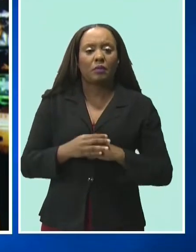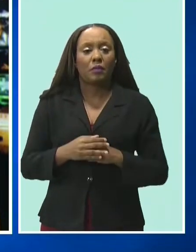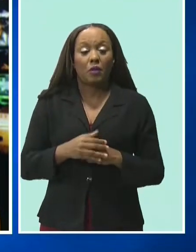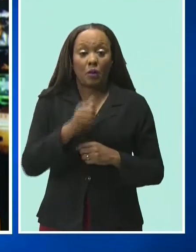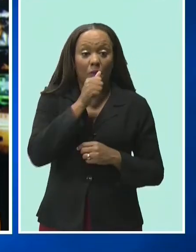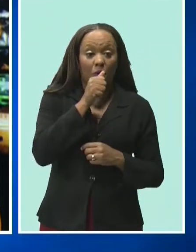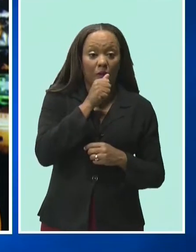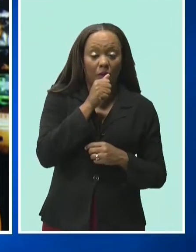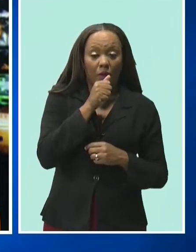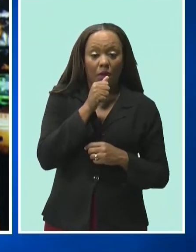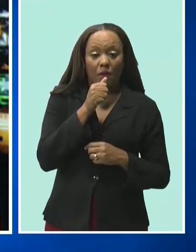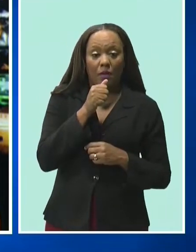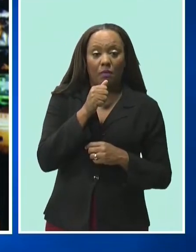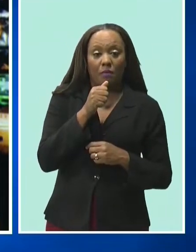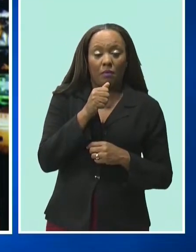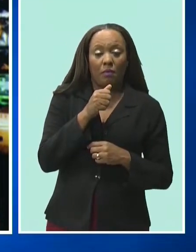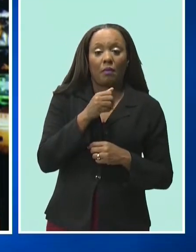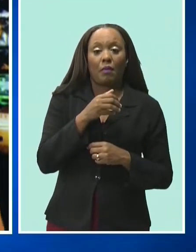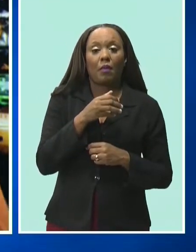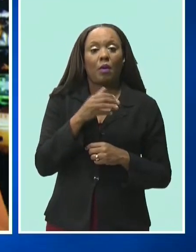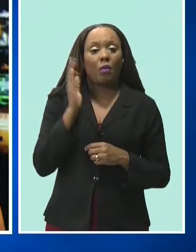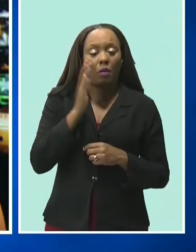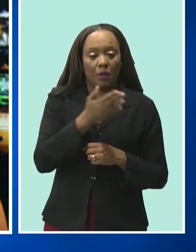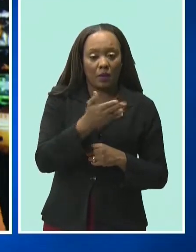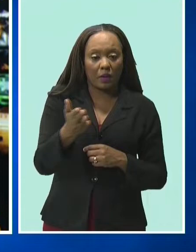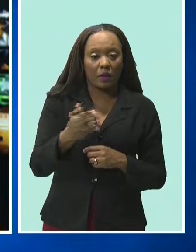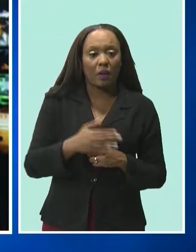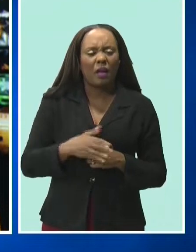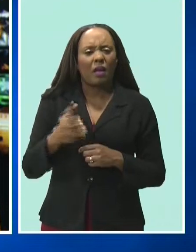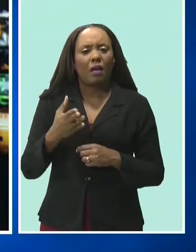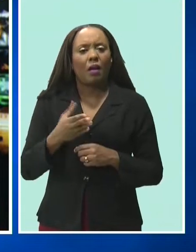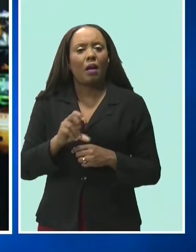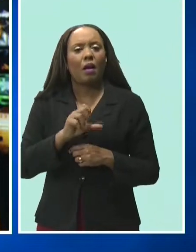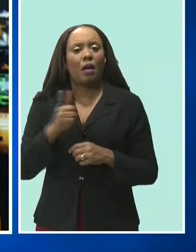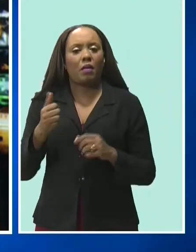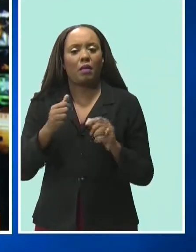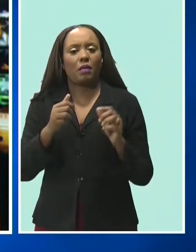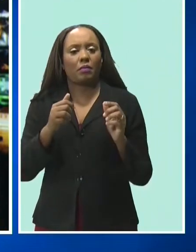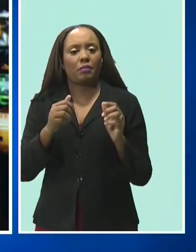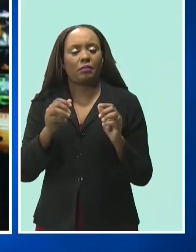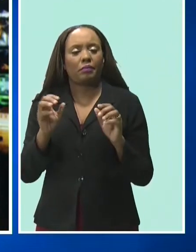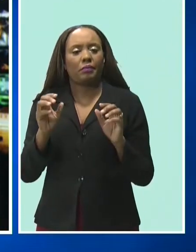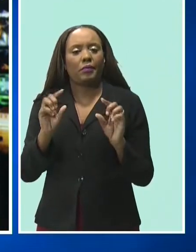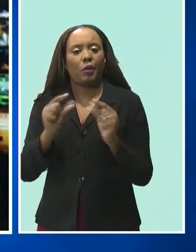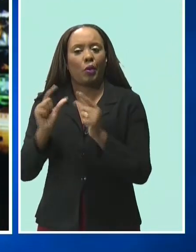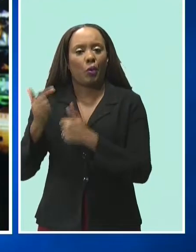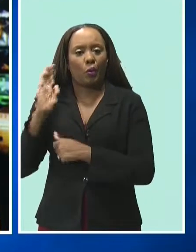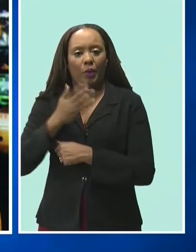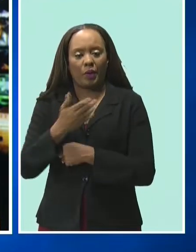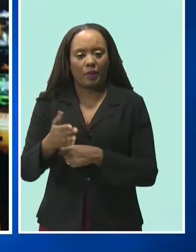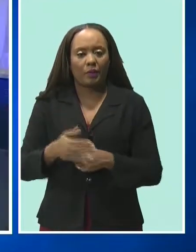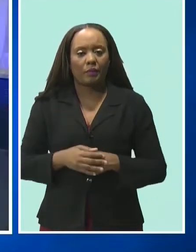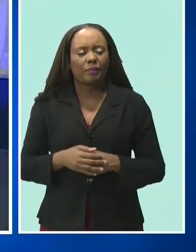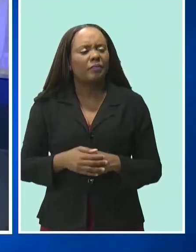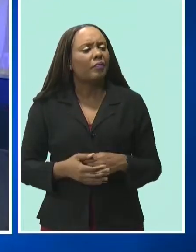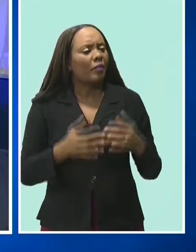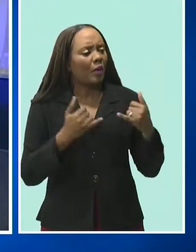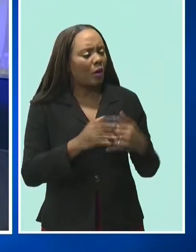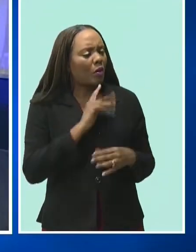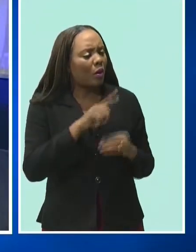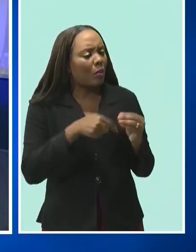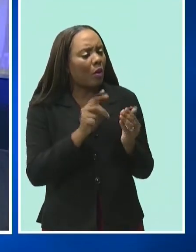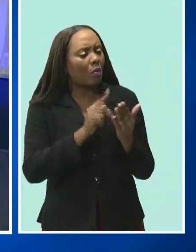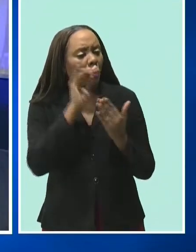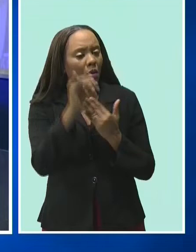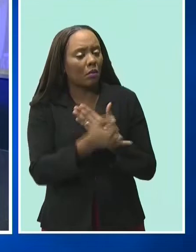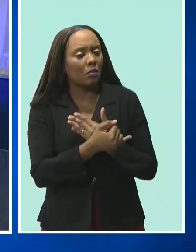at the conference as well. Labor should be there as well too, and they're going to have that engagement with the heads of government. And speaking of projects, we were talking earlier